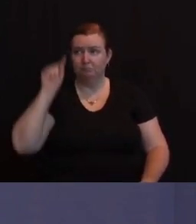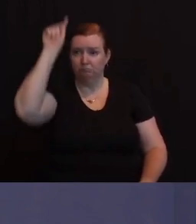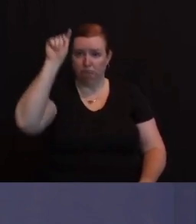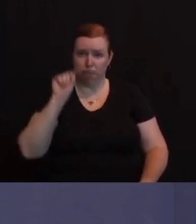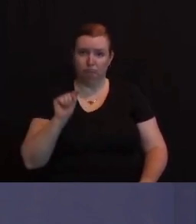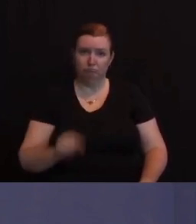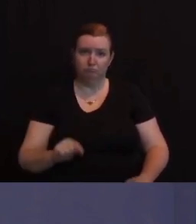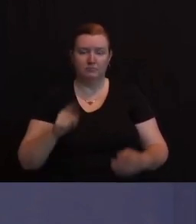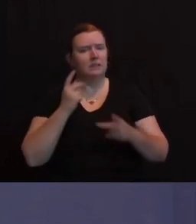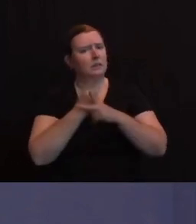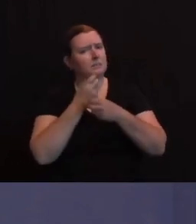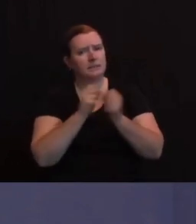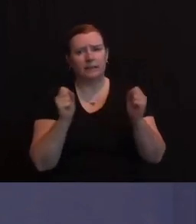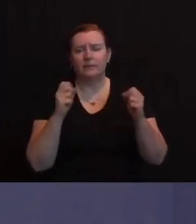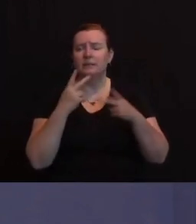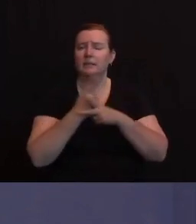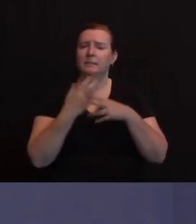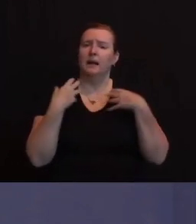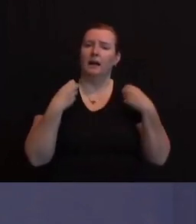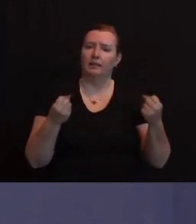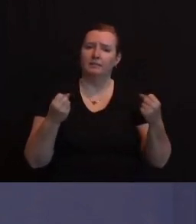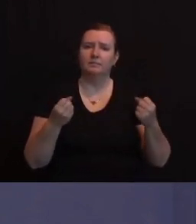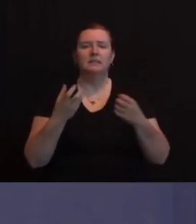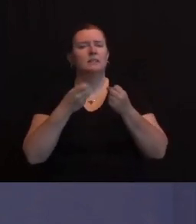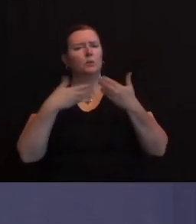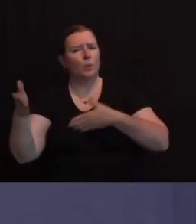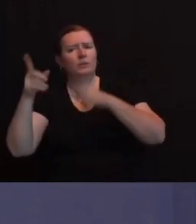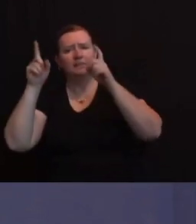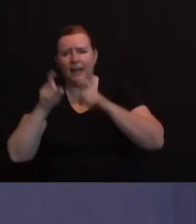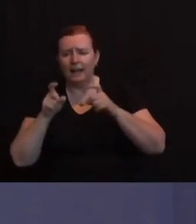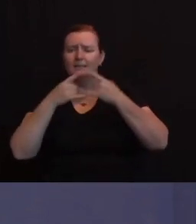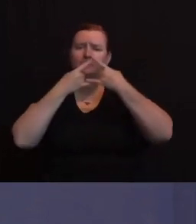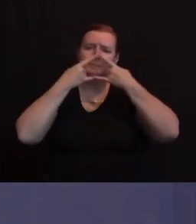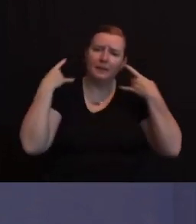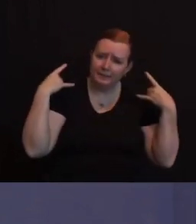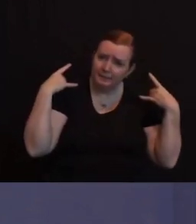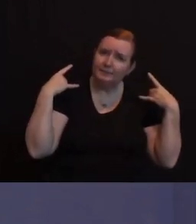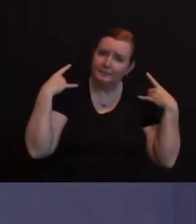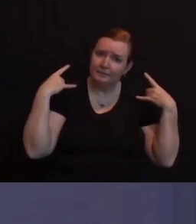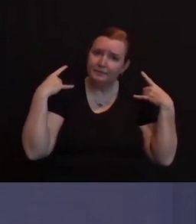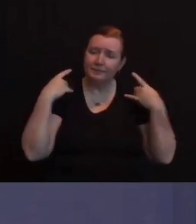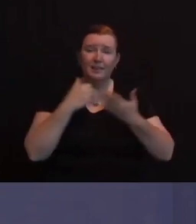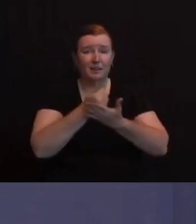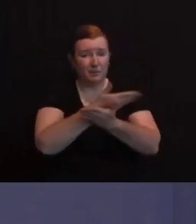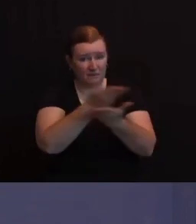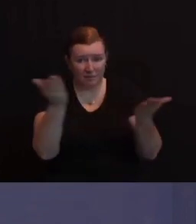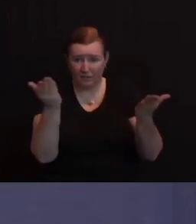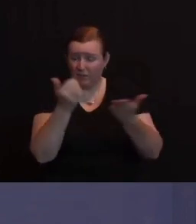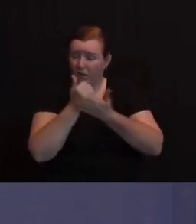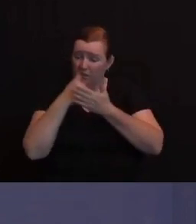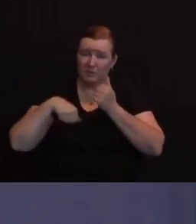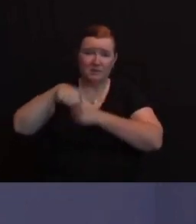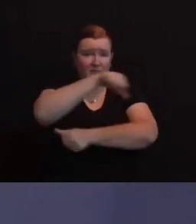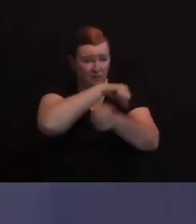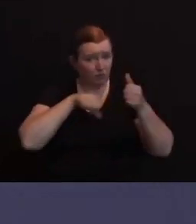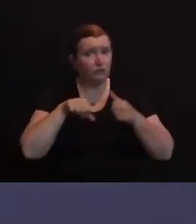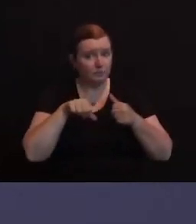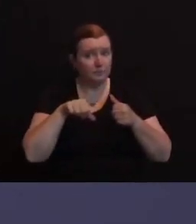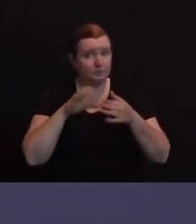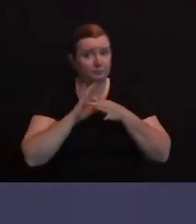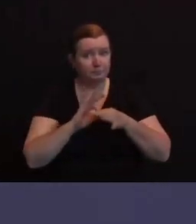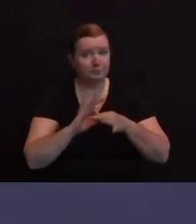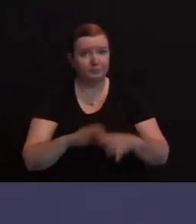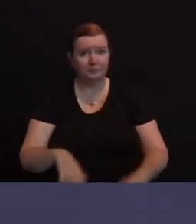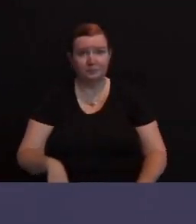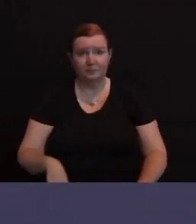safe, stay healthy, get tested, mask up, and for each other and for us all, please take the call. Thank you. Yeah, Judy,